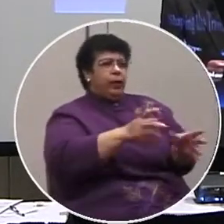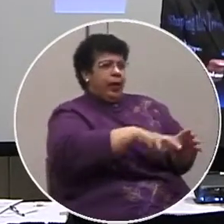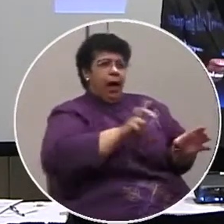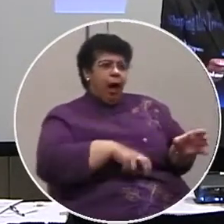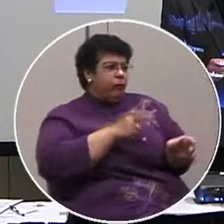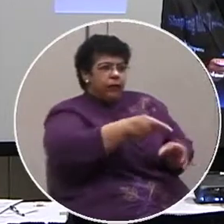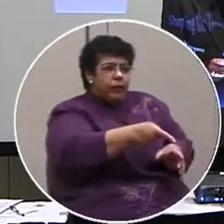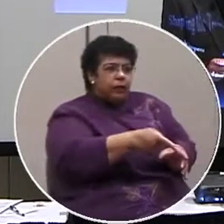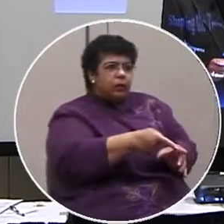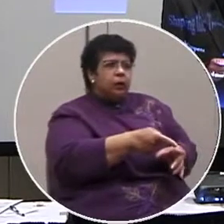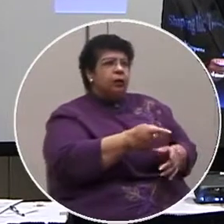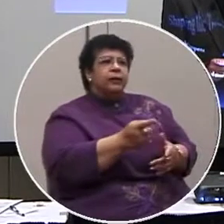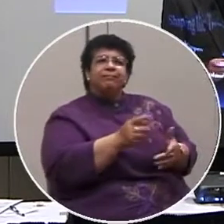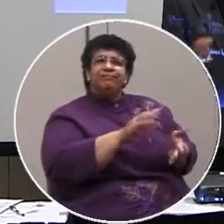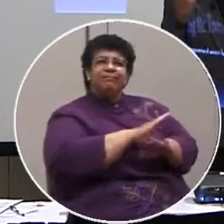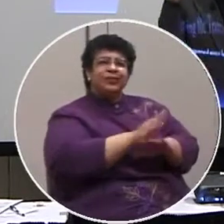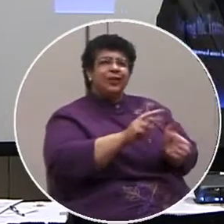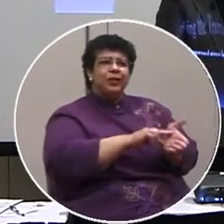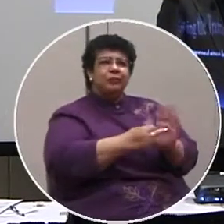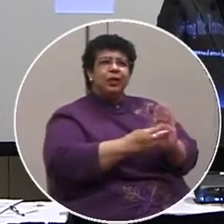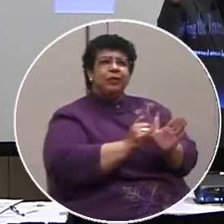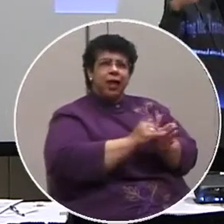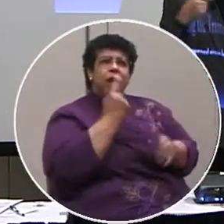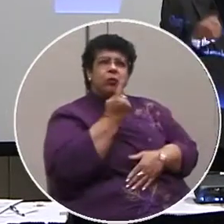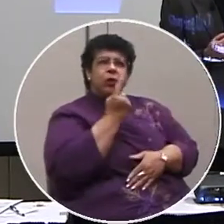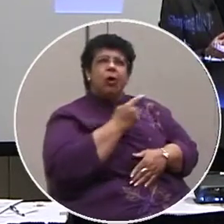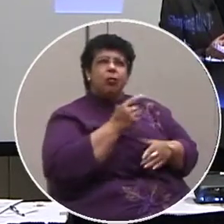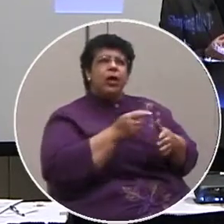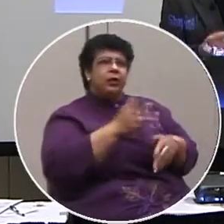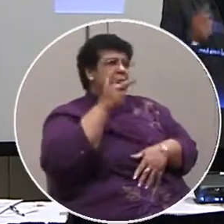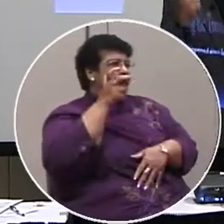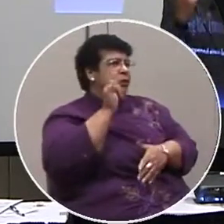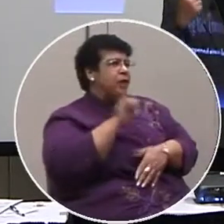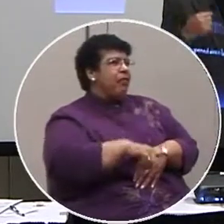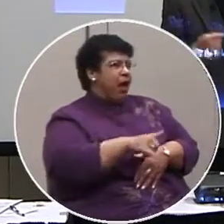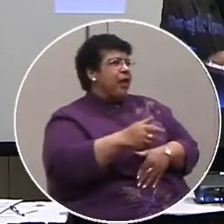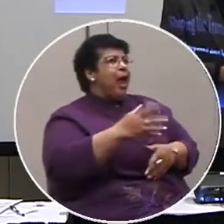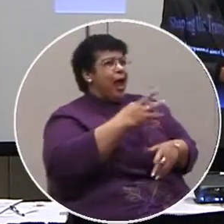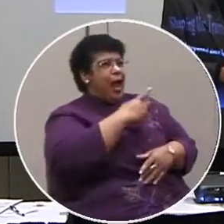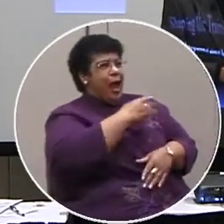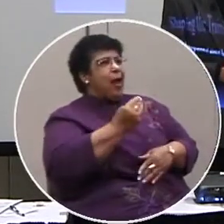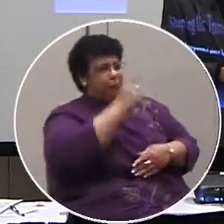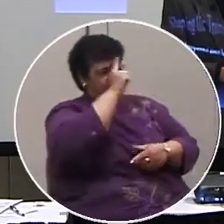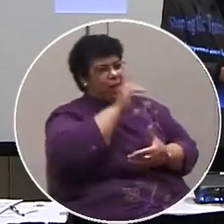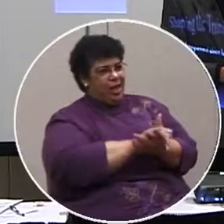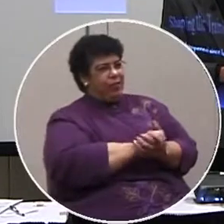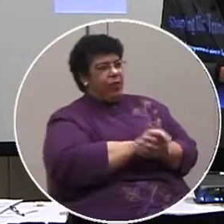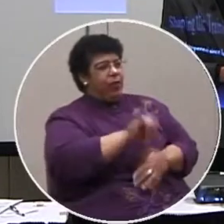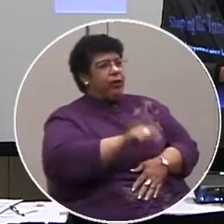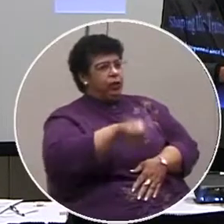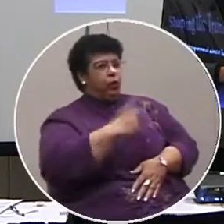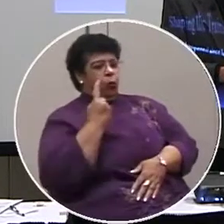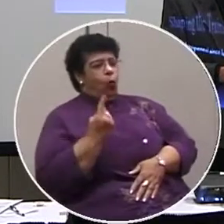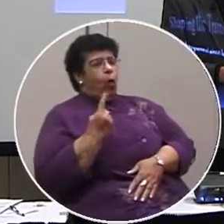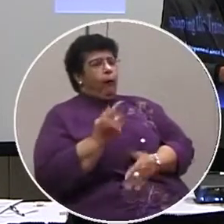this, doesn't mean that I'm going to always listen to that soundtrack and believe it. It's one piece of